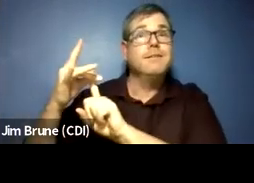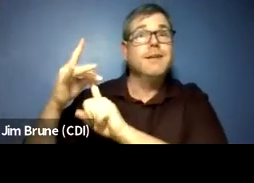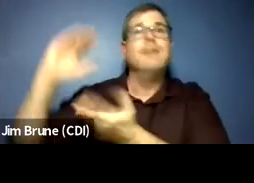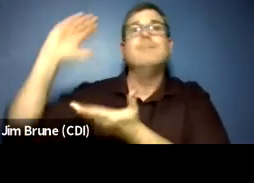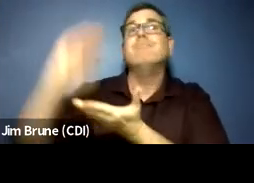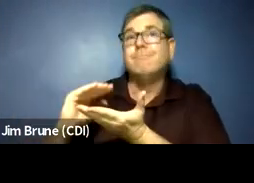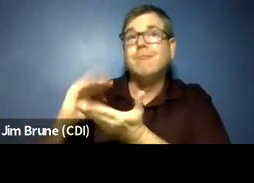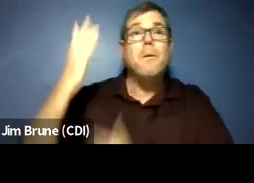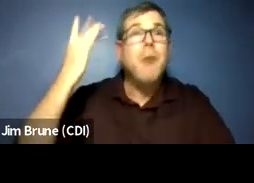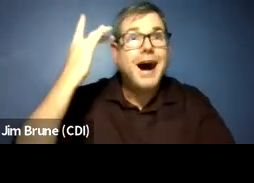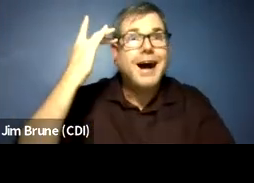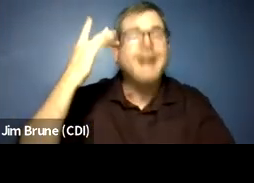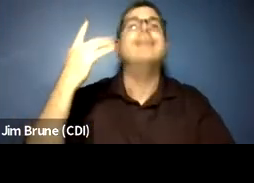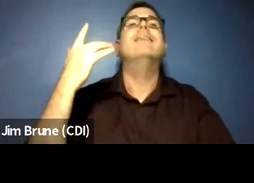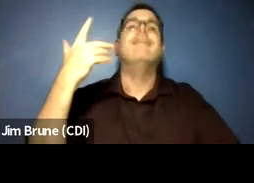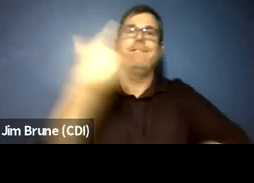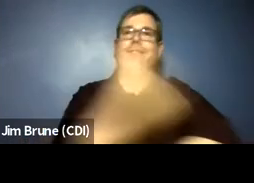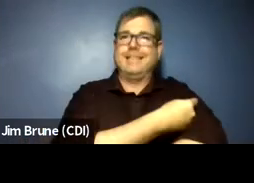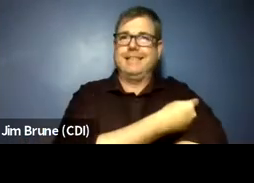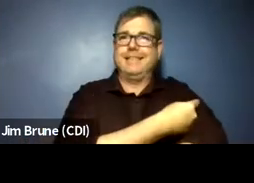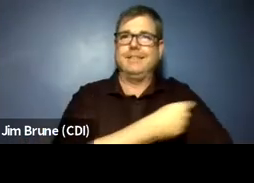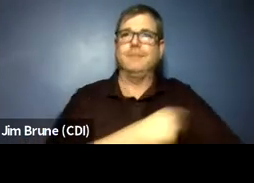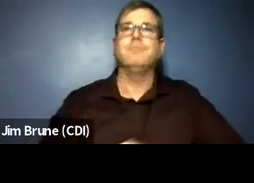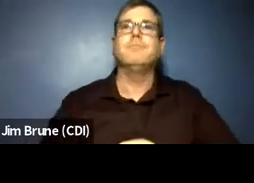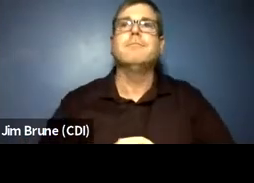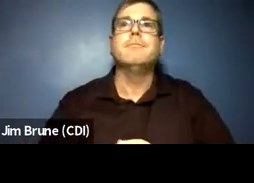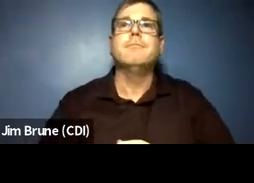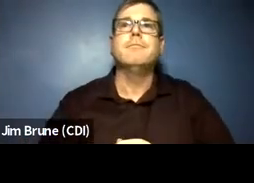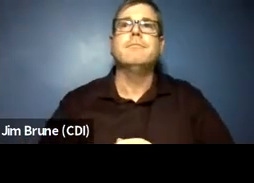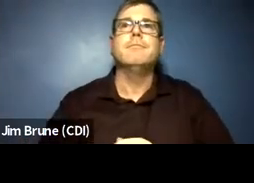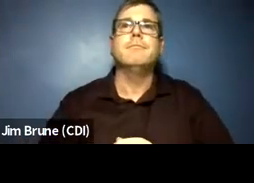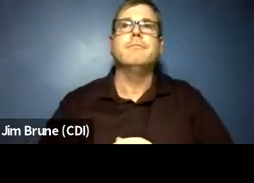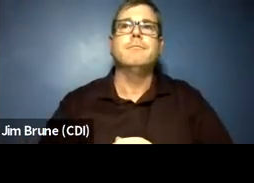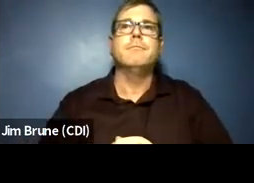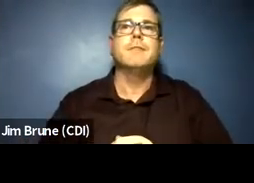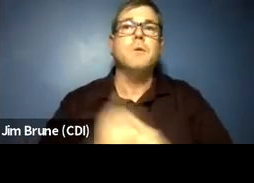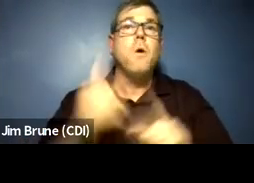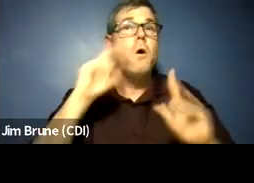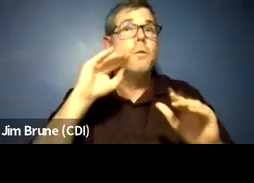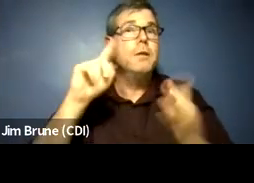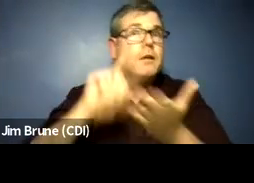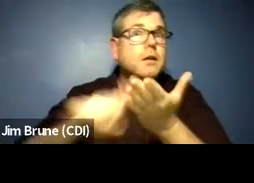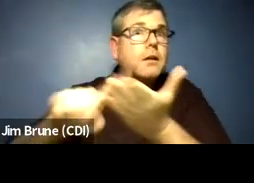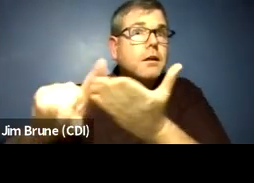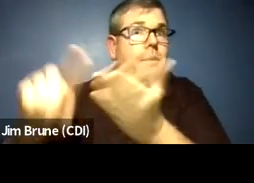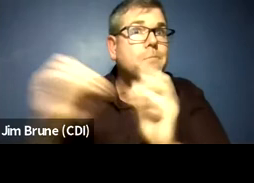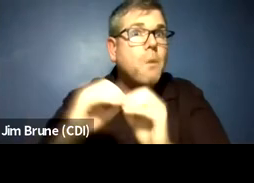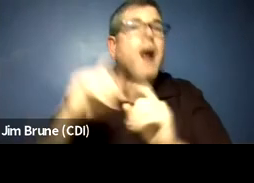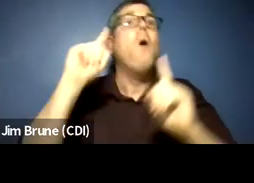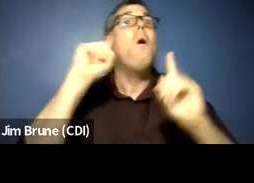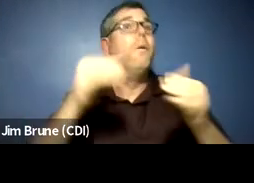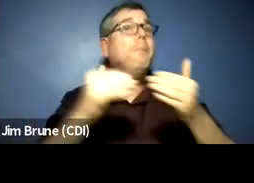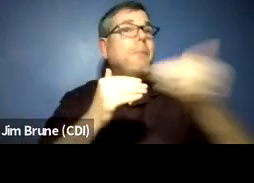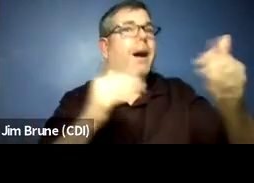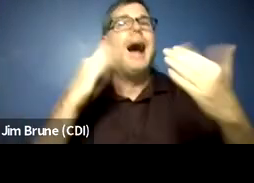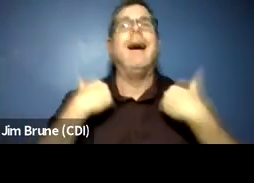we'll be able to get to a level of what we call herd immunity or community immunity